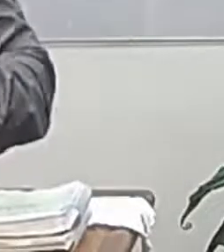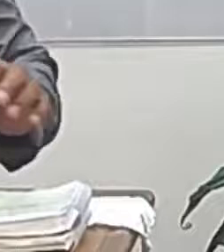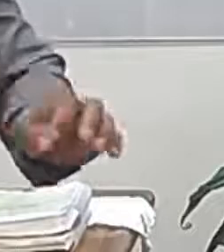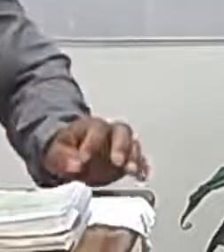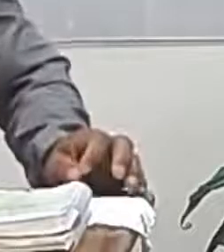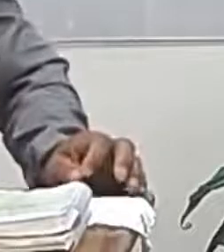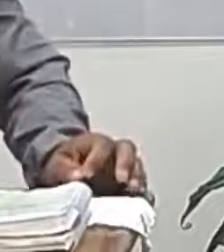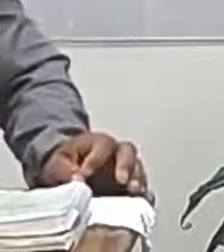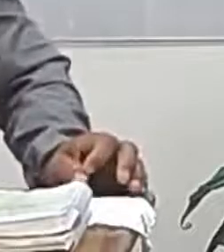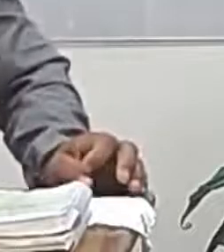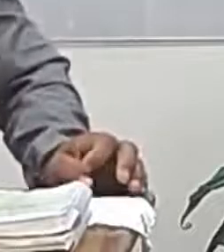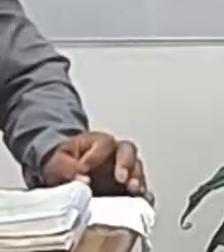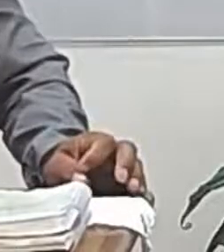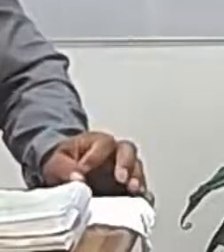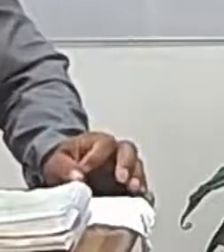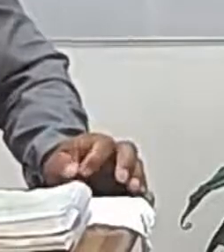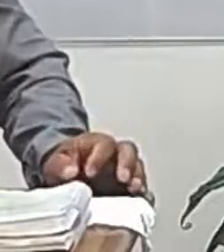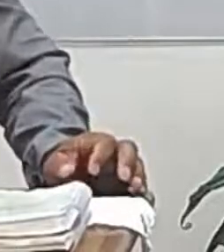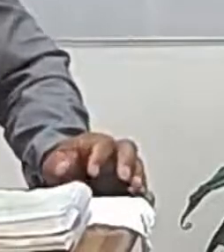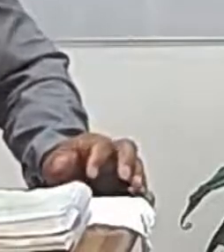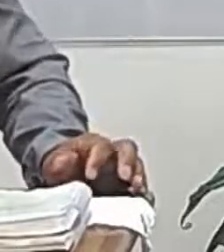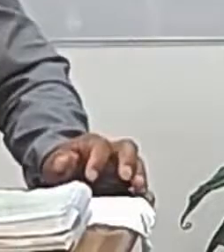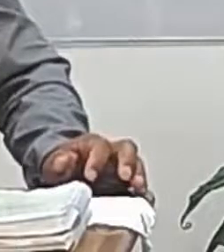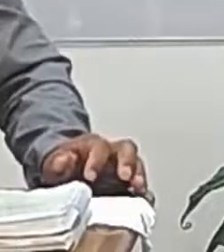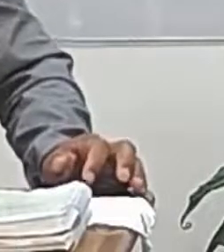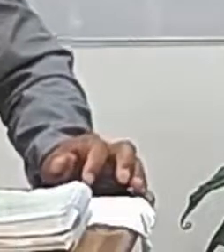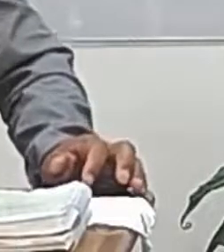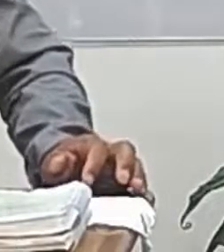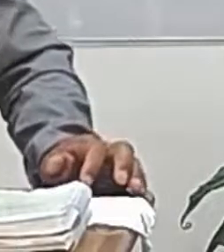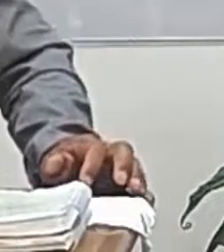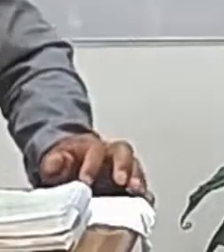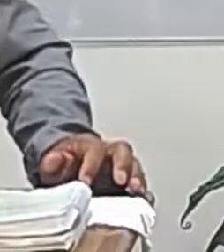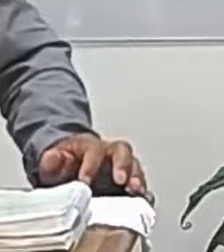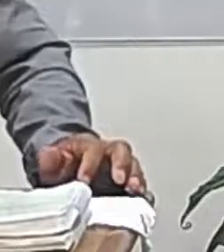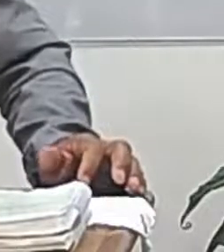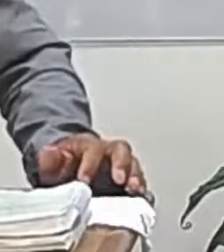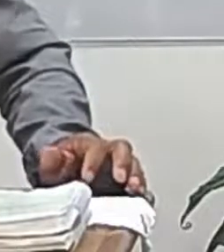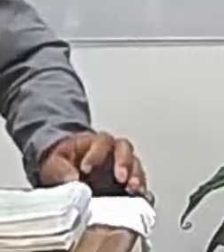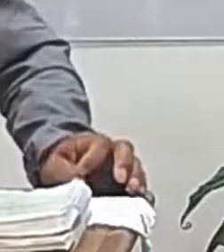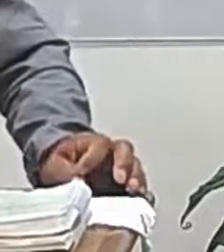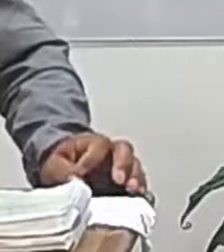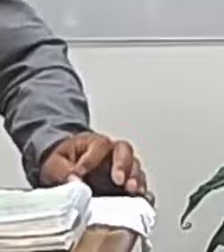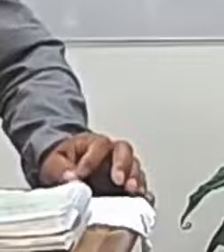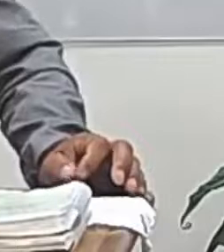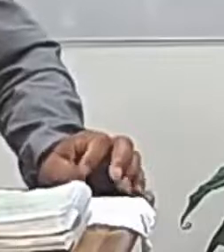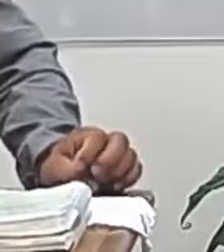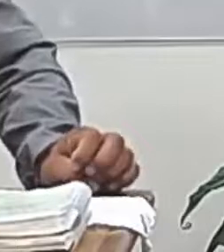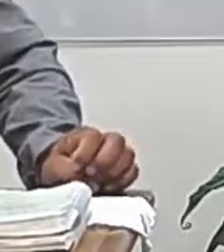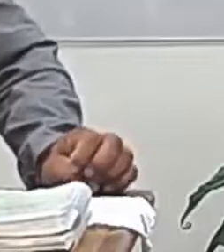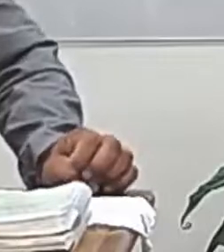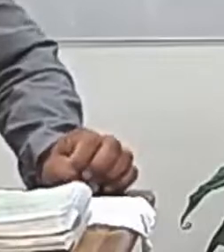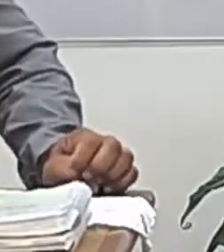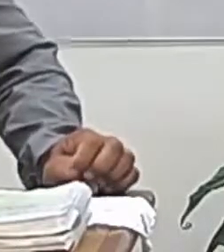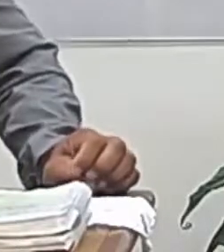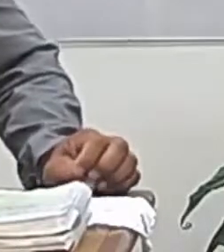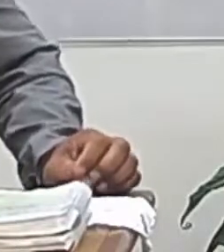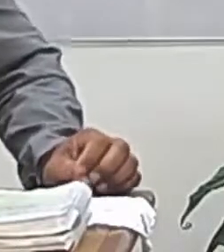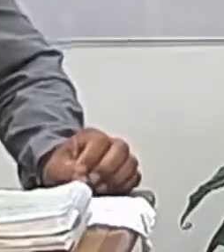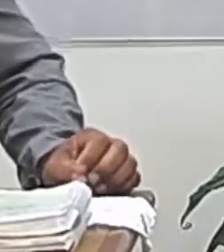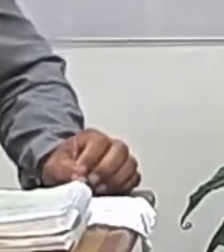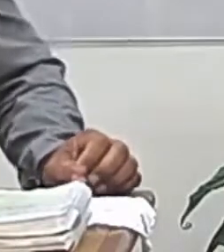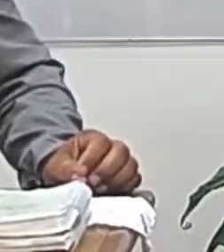6 o'clock, and we are not going to have the service at night here. So the next few service,